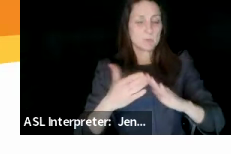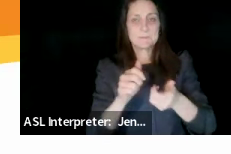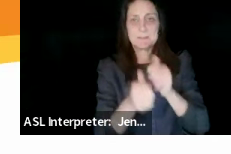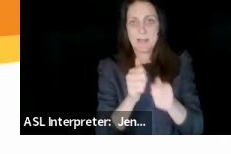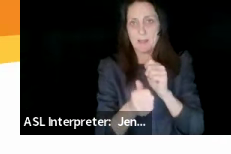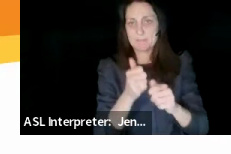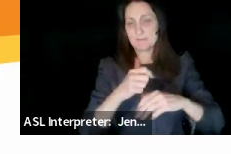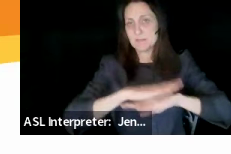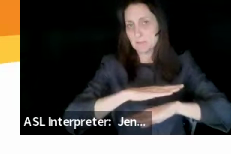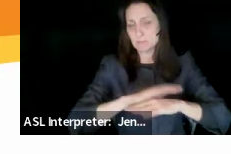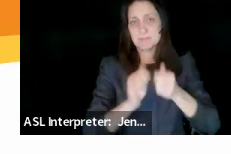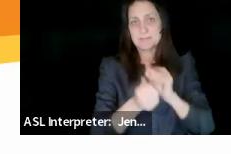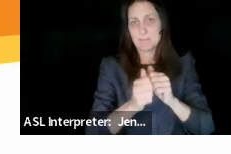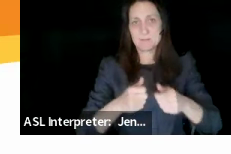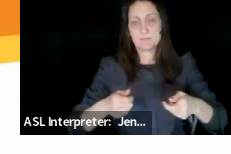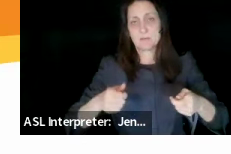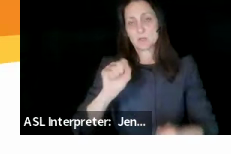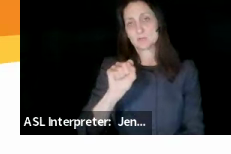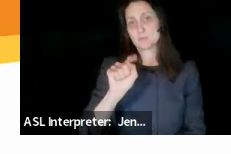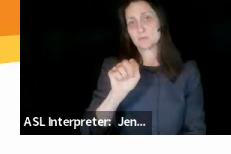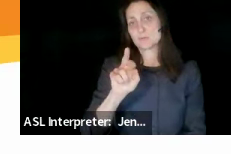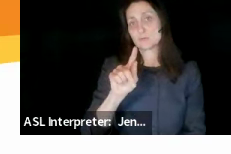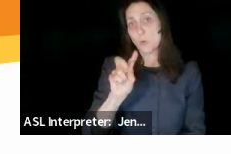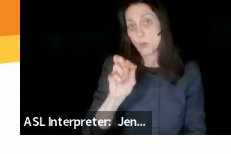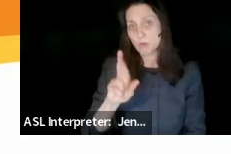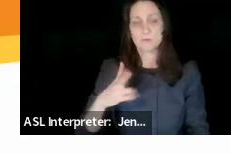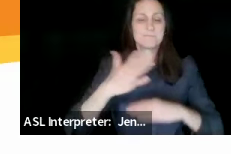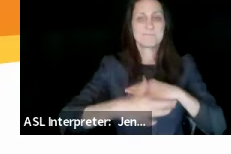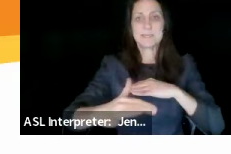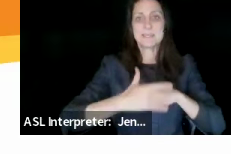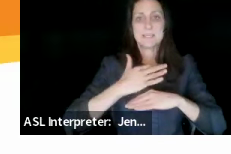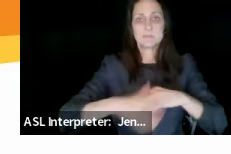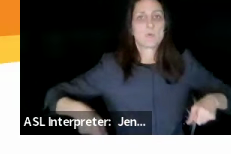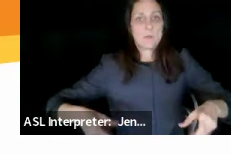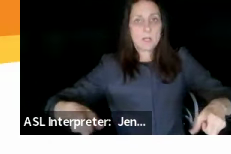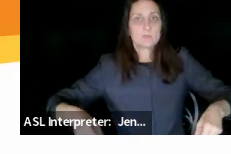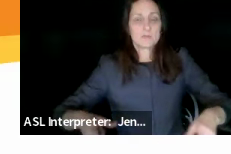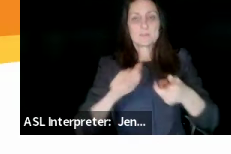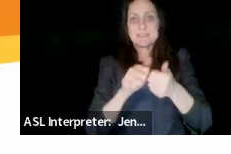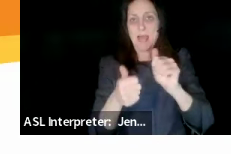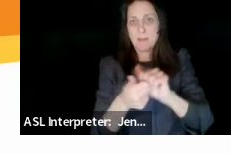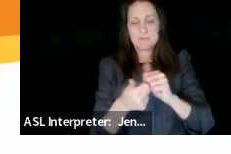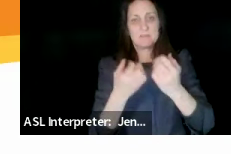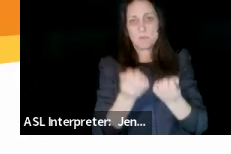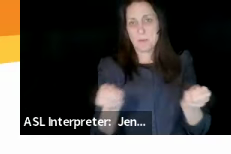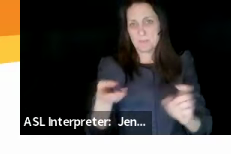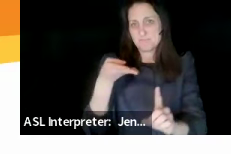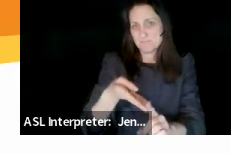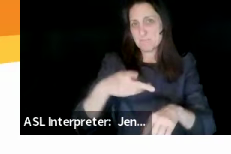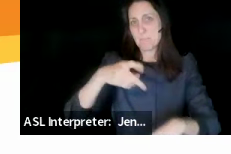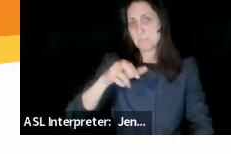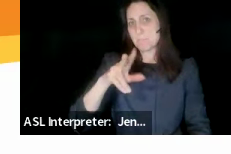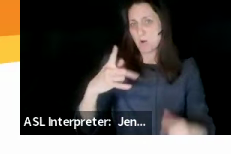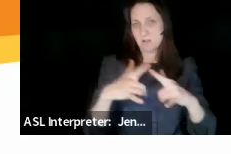strollers, accessible scales, beach wheelchairs, adaptive bikes at community parks. These are all could be